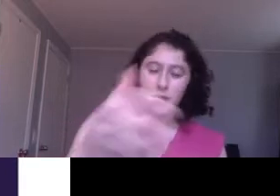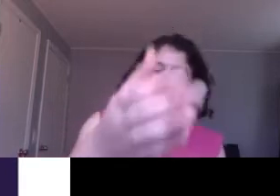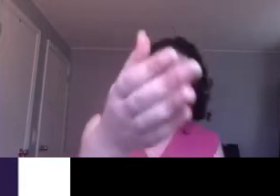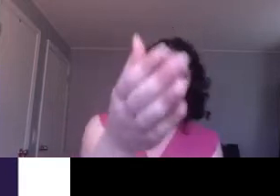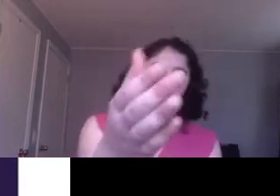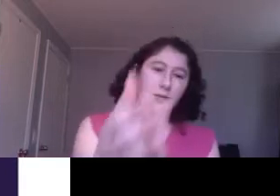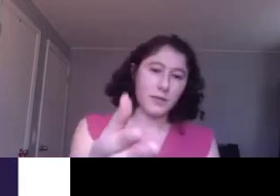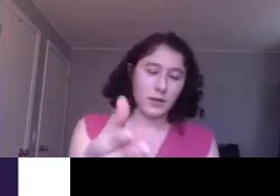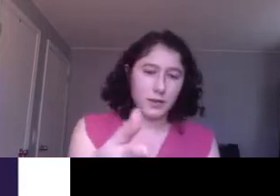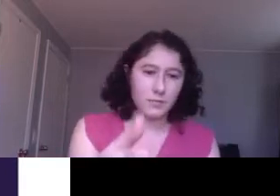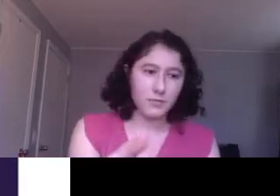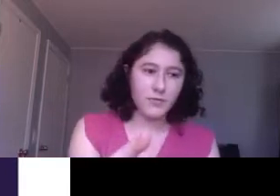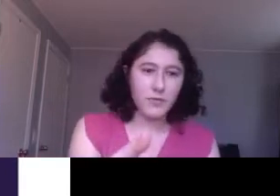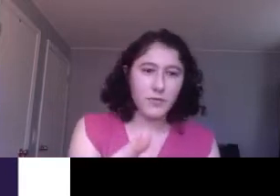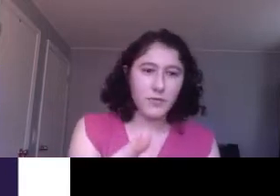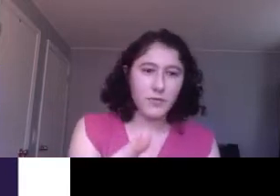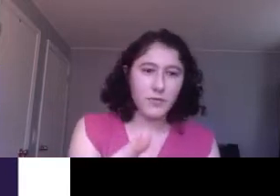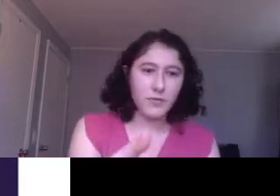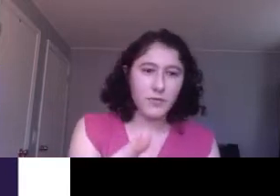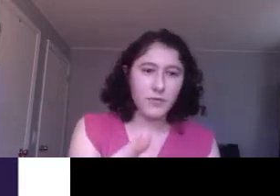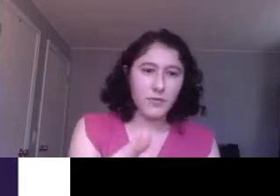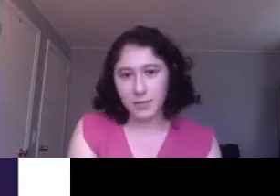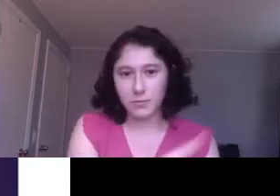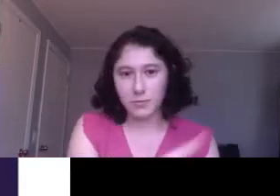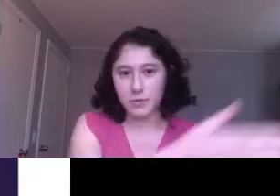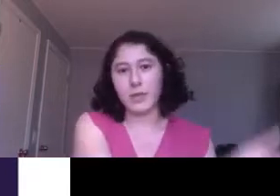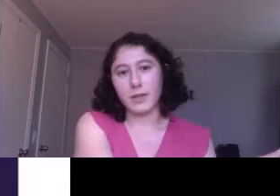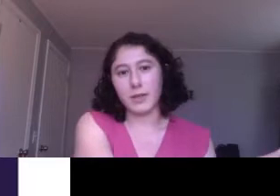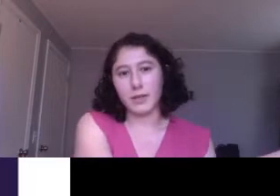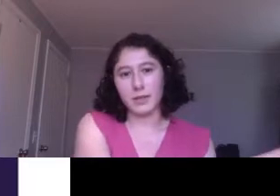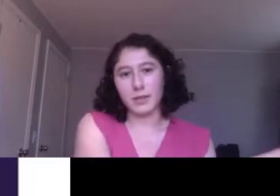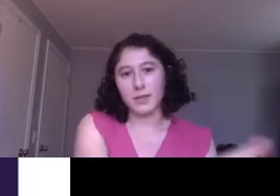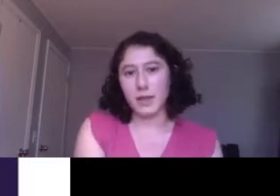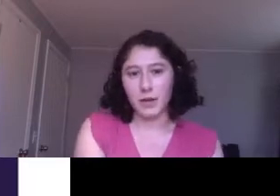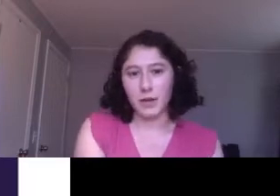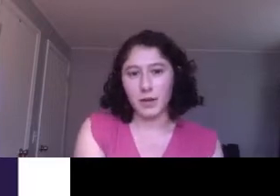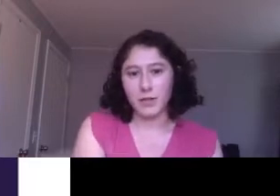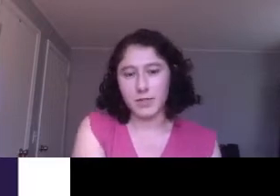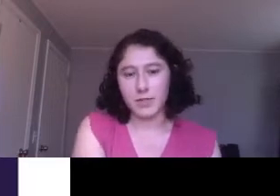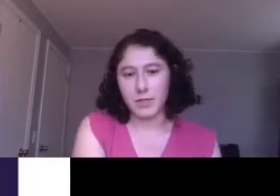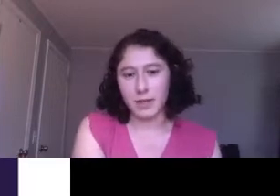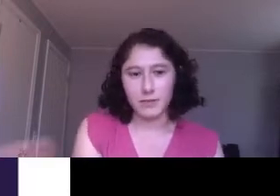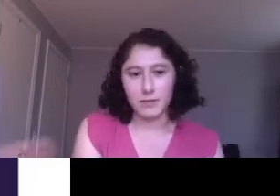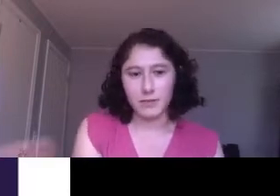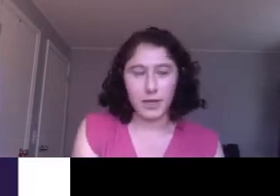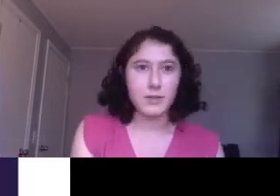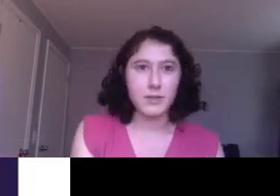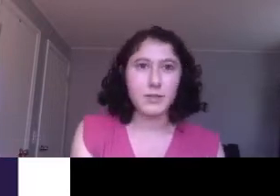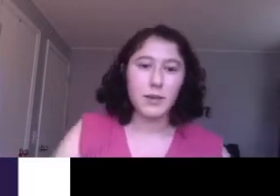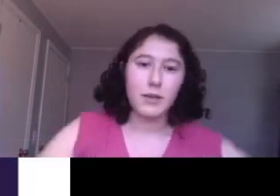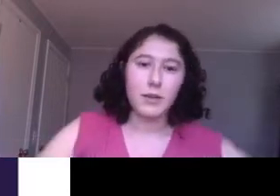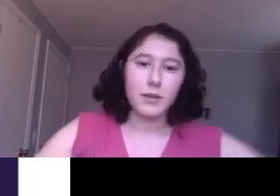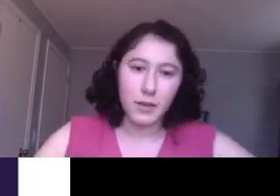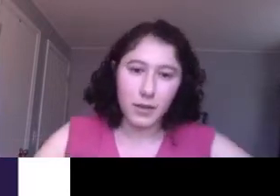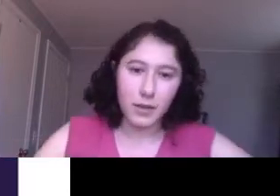so it's fixed to the table at one point and can slide along to be set at different